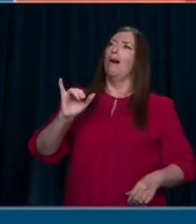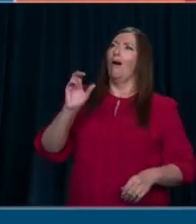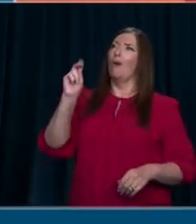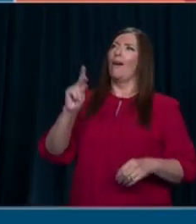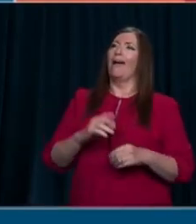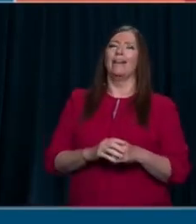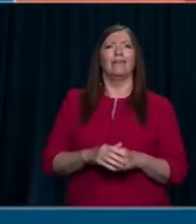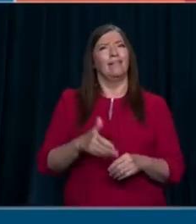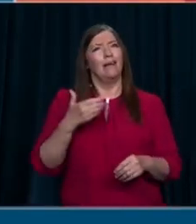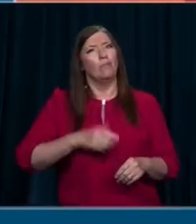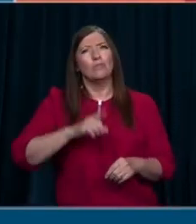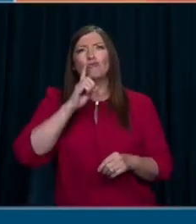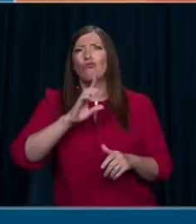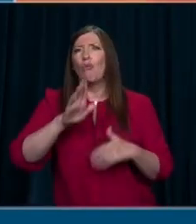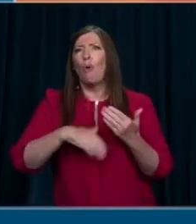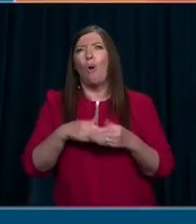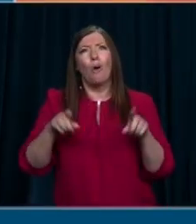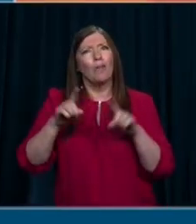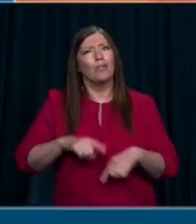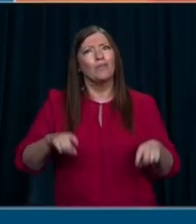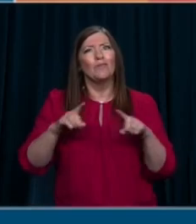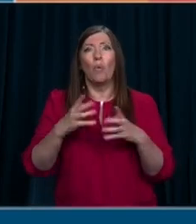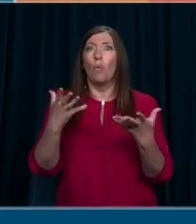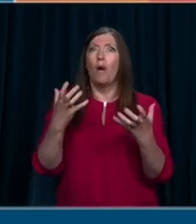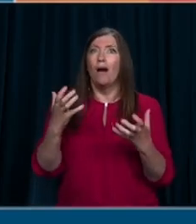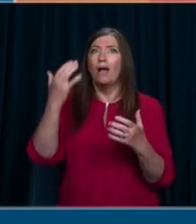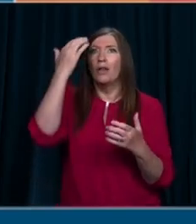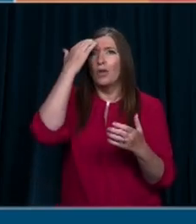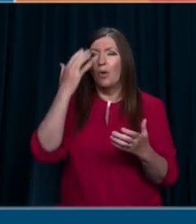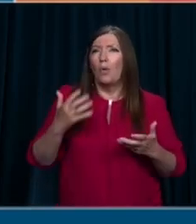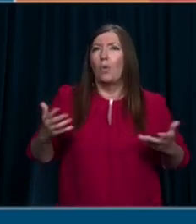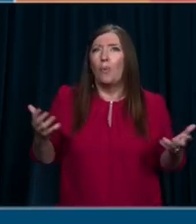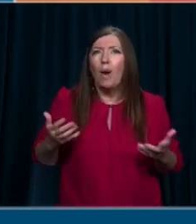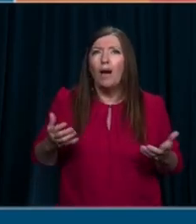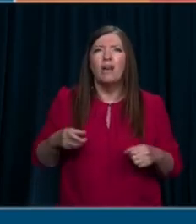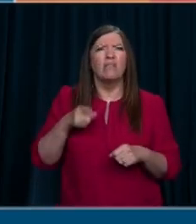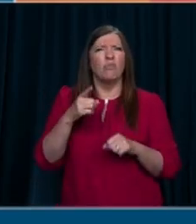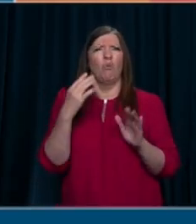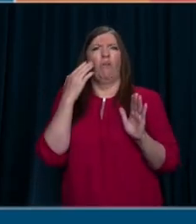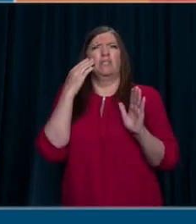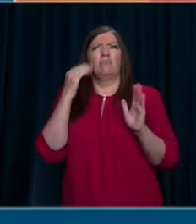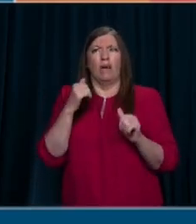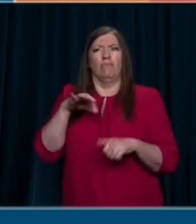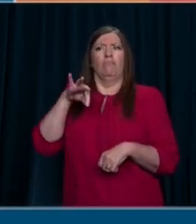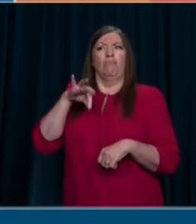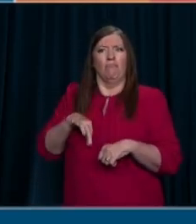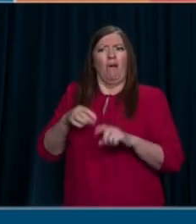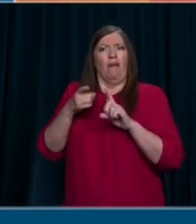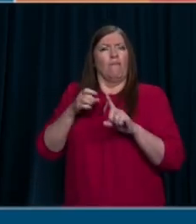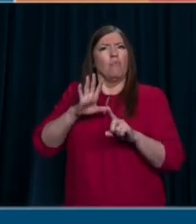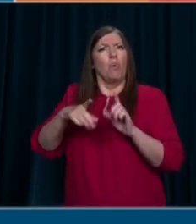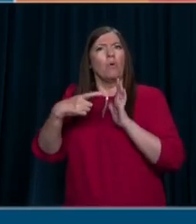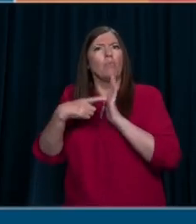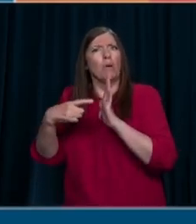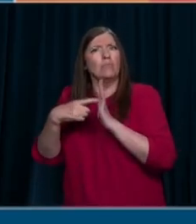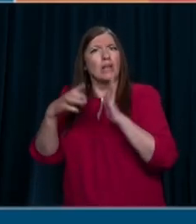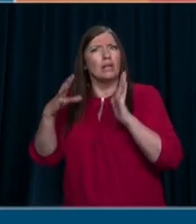What I'm sure all of you are looking to know is, what are you going to expect to get out of your representative when you send him to